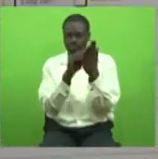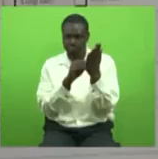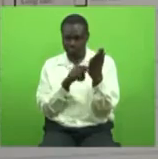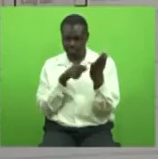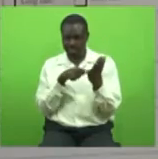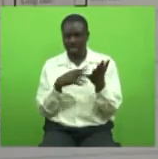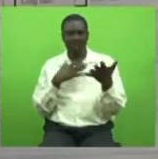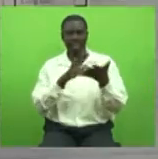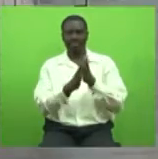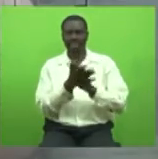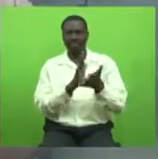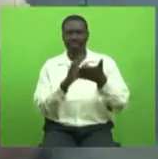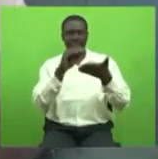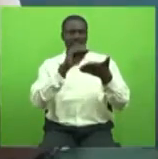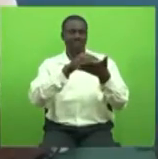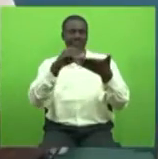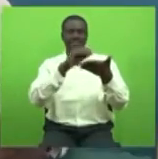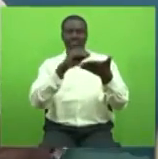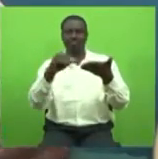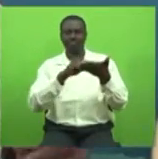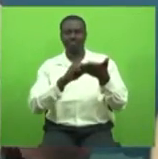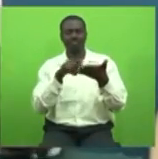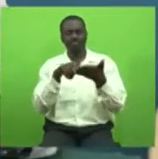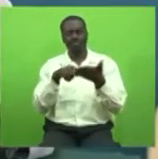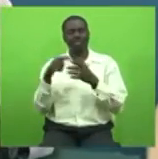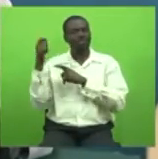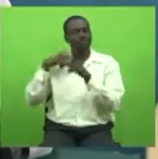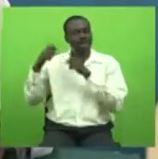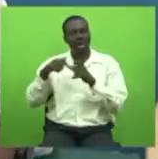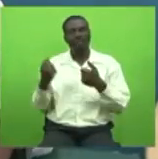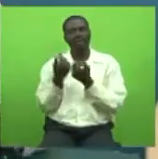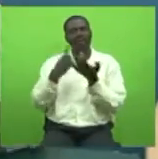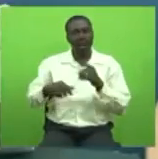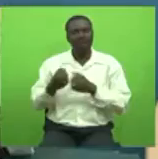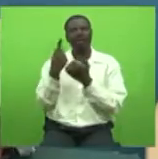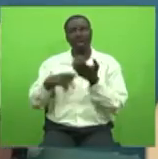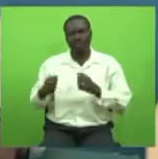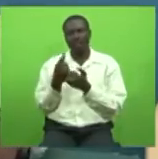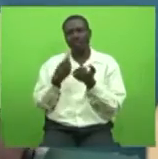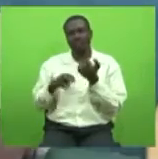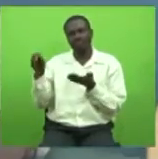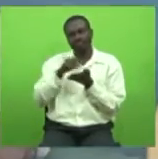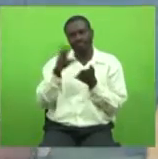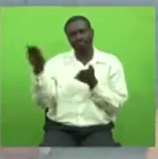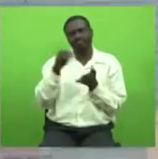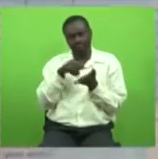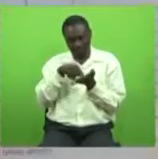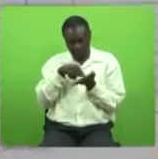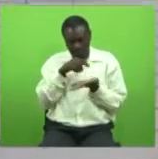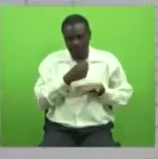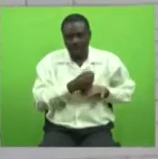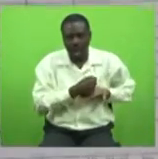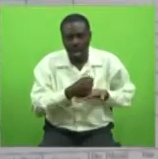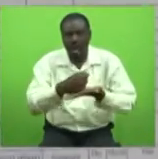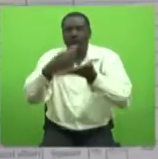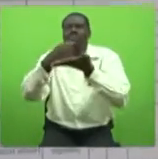the history taking and examination. It facilitates the filling of the P3 form by ensuring all